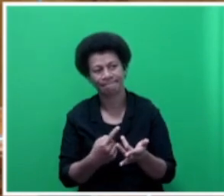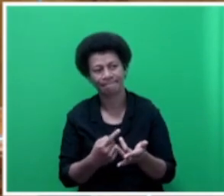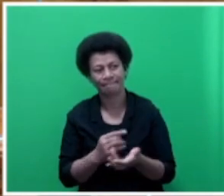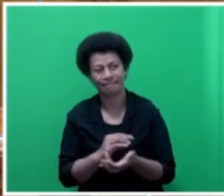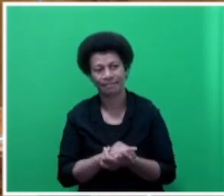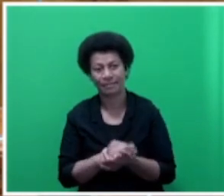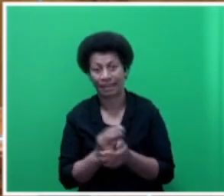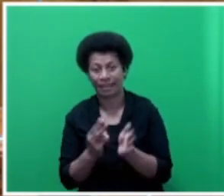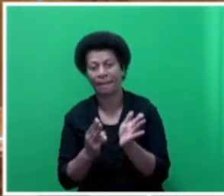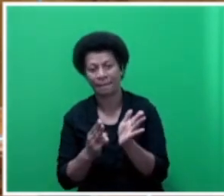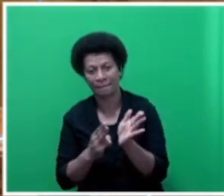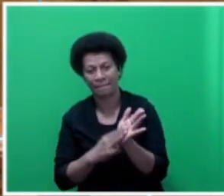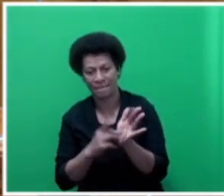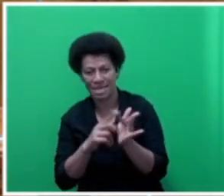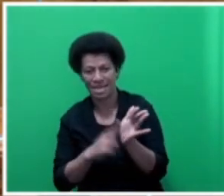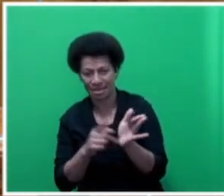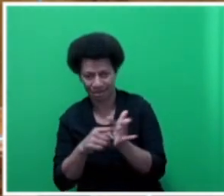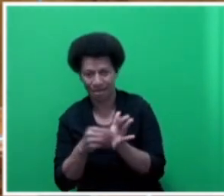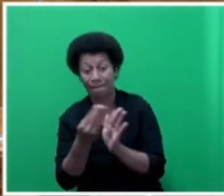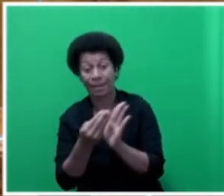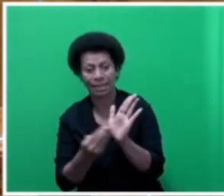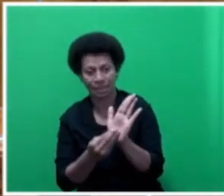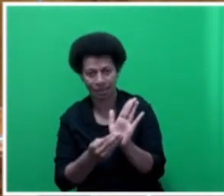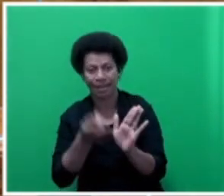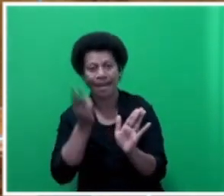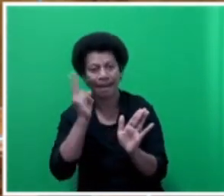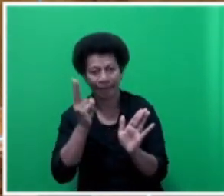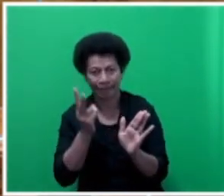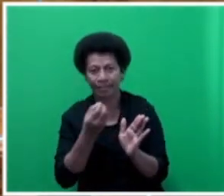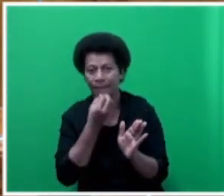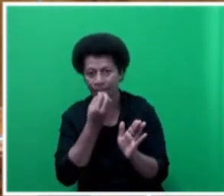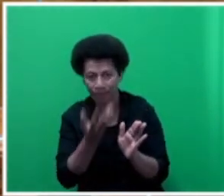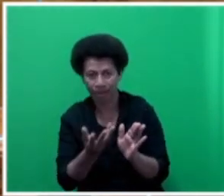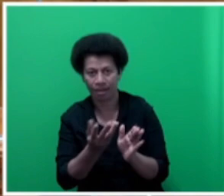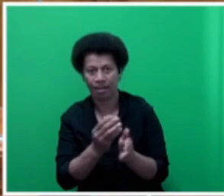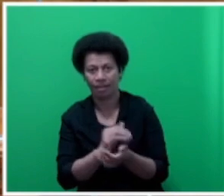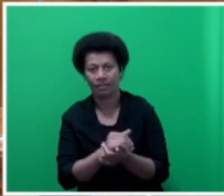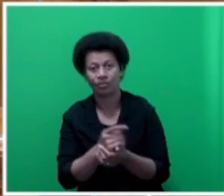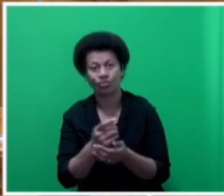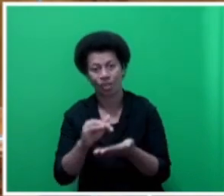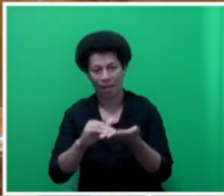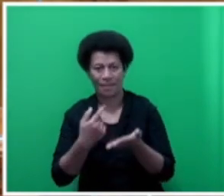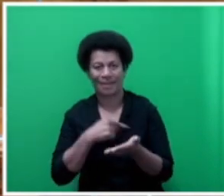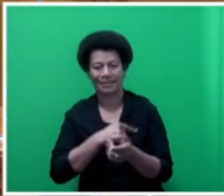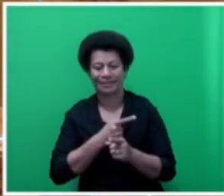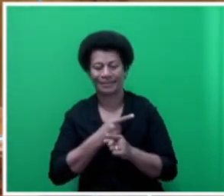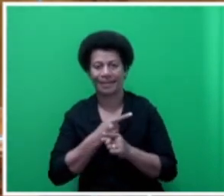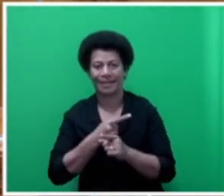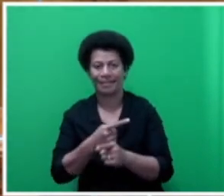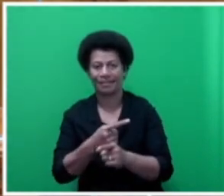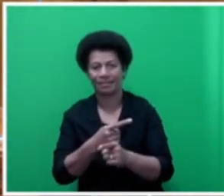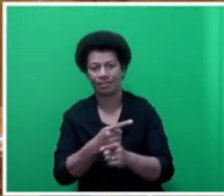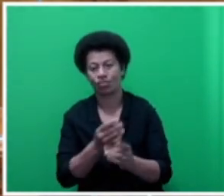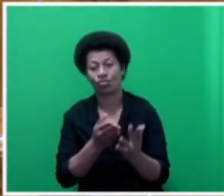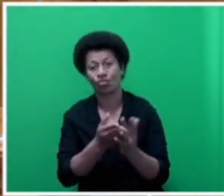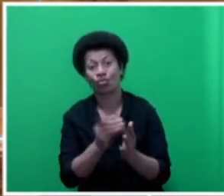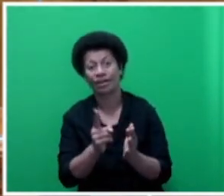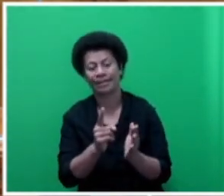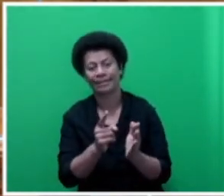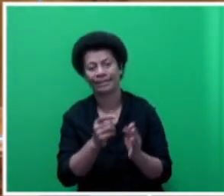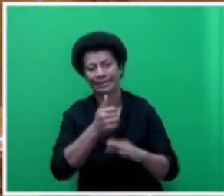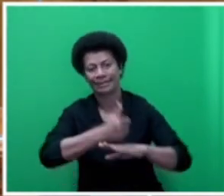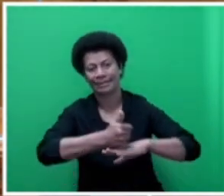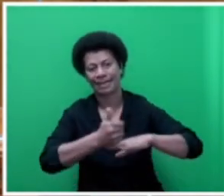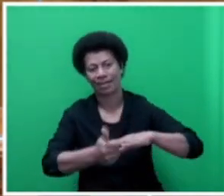mini budget being proposed in this House, just to help us guide through the government in